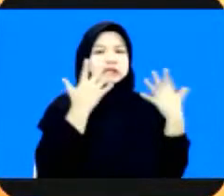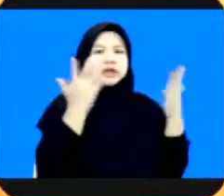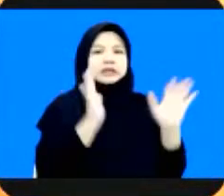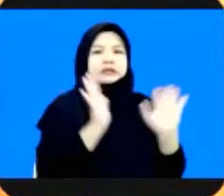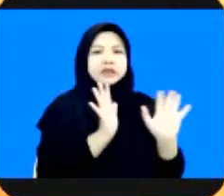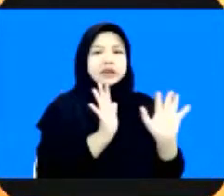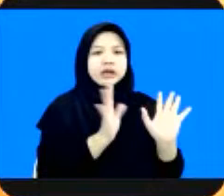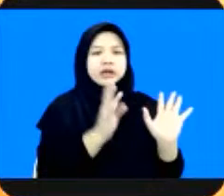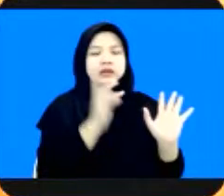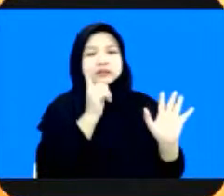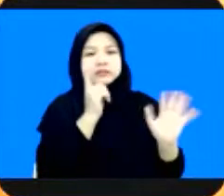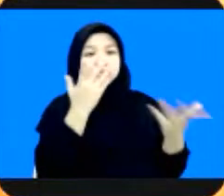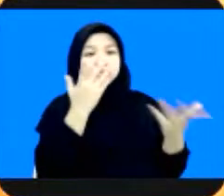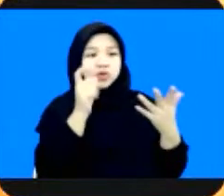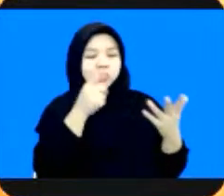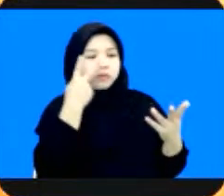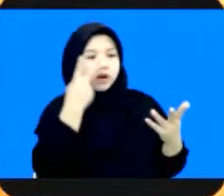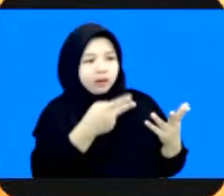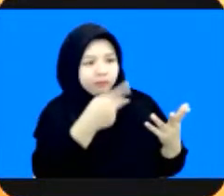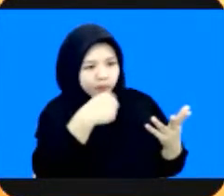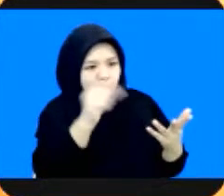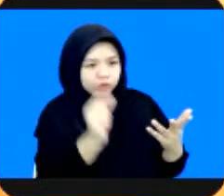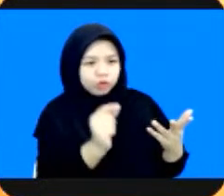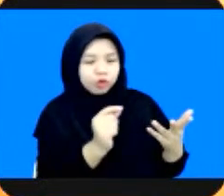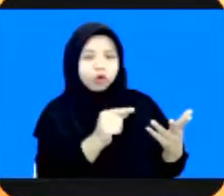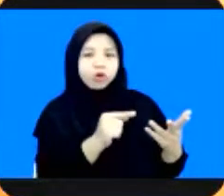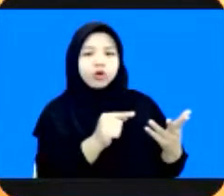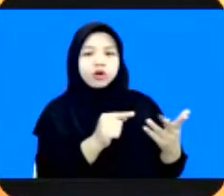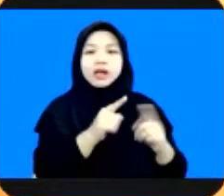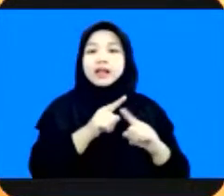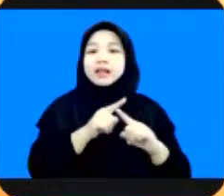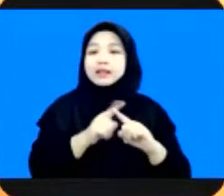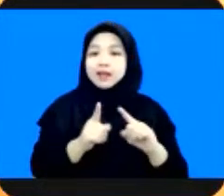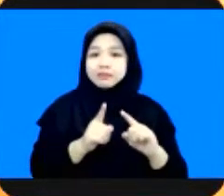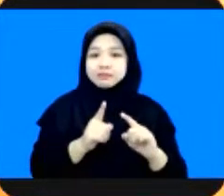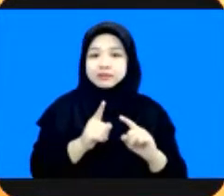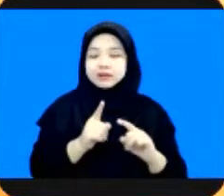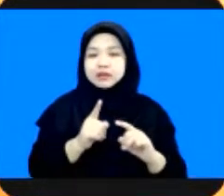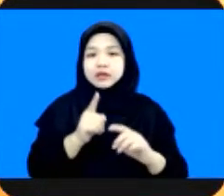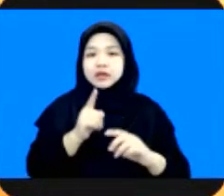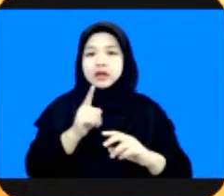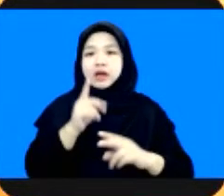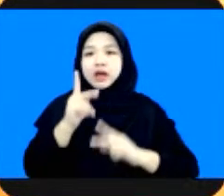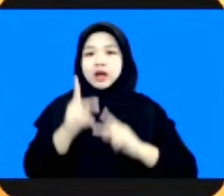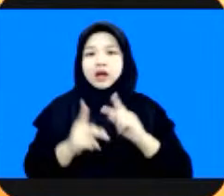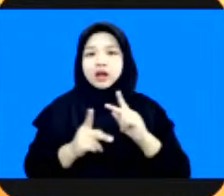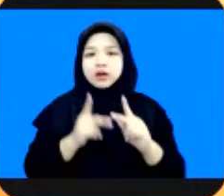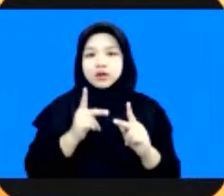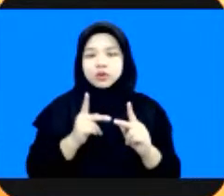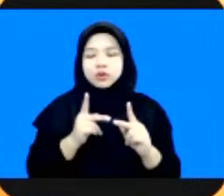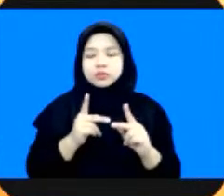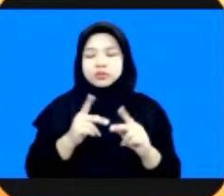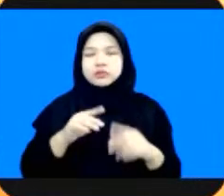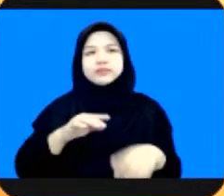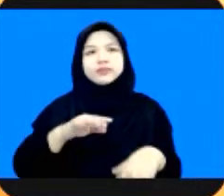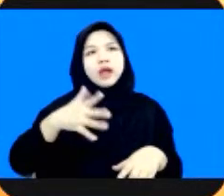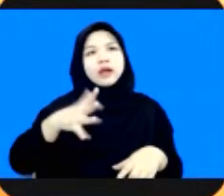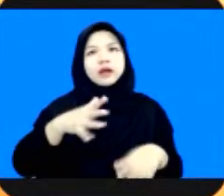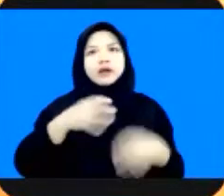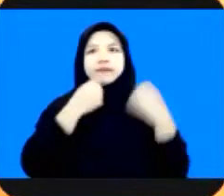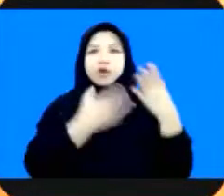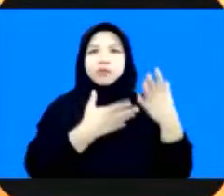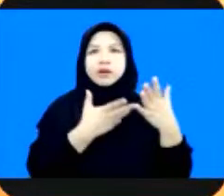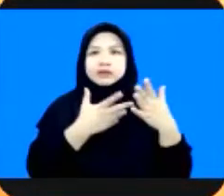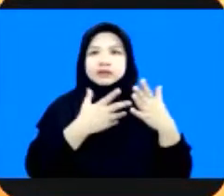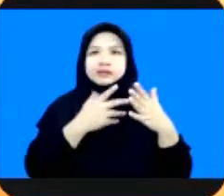even though it's not. Whereas disinformation is false information that is spread with deliberate intent to mislead people. And